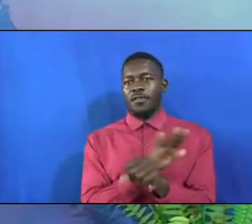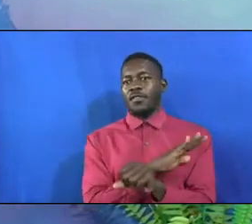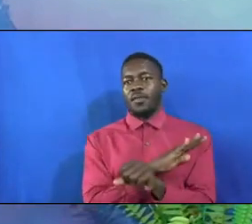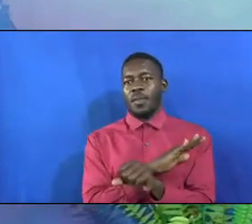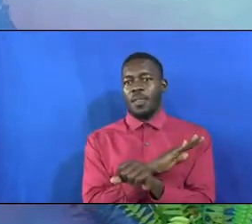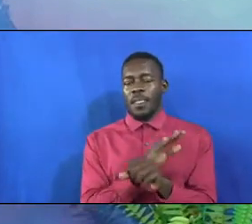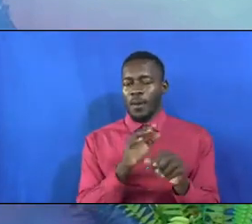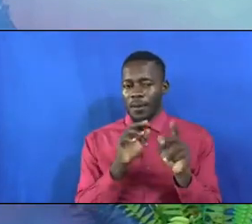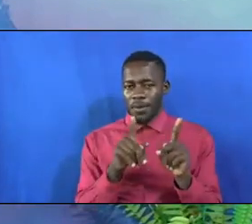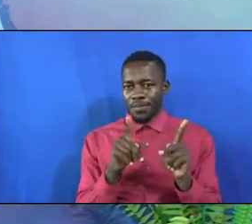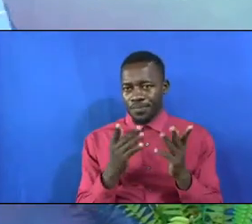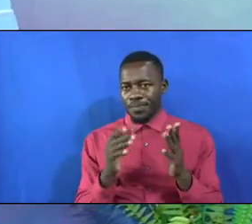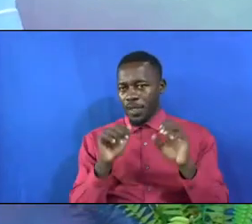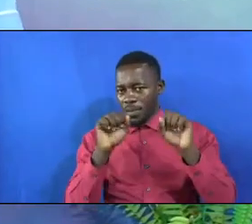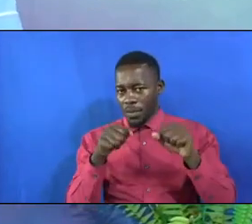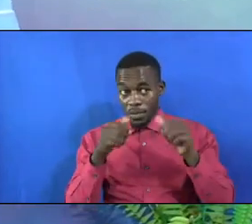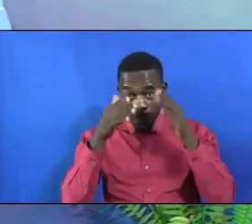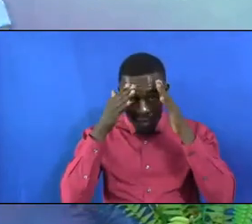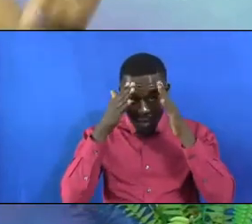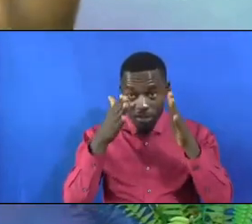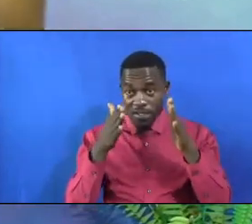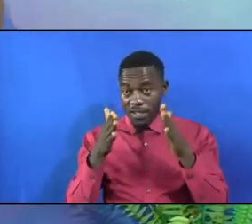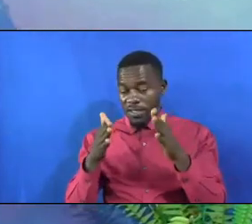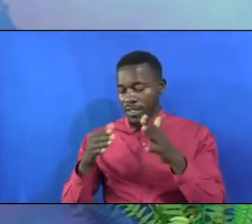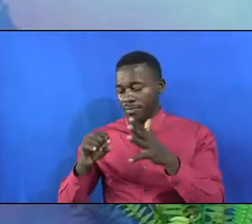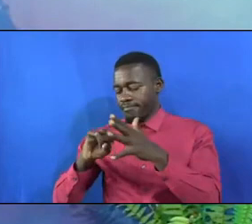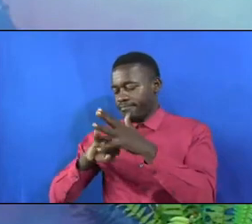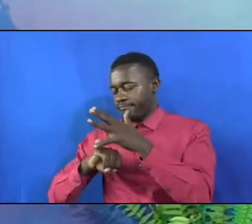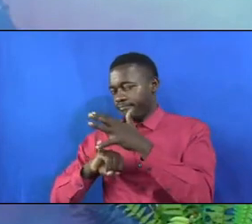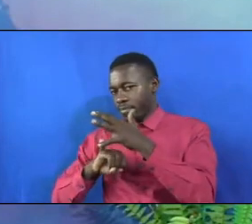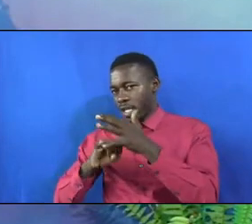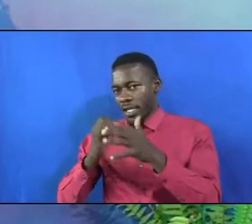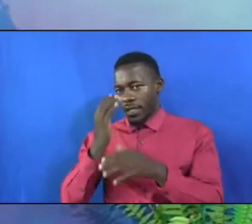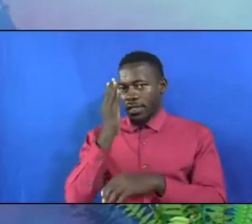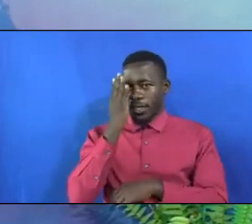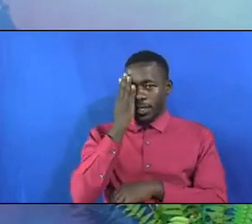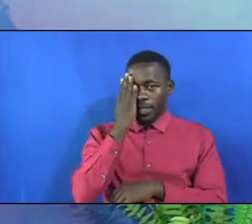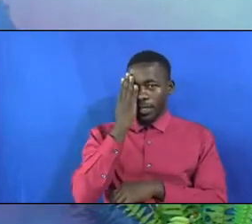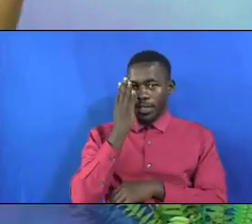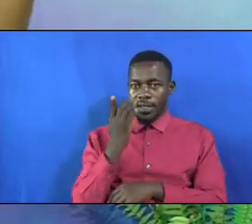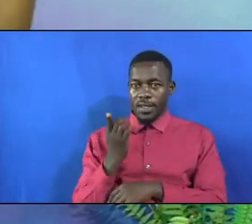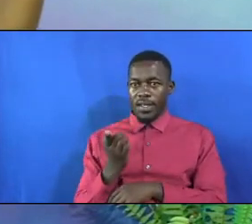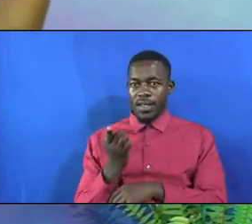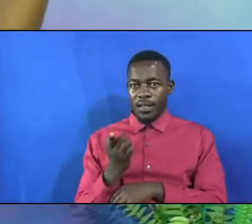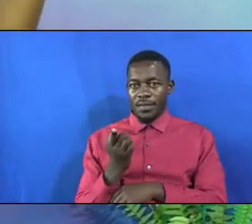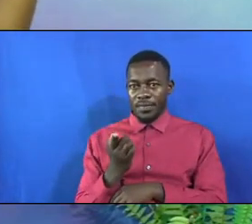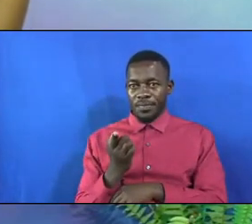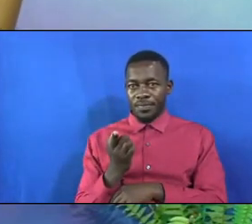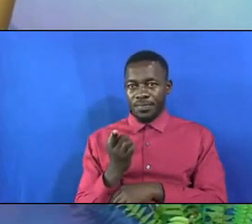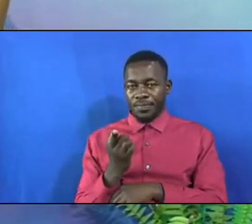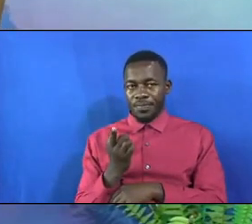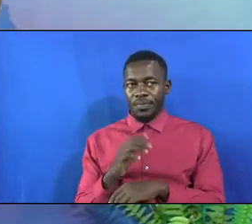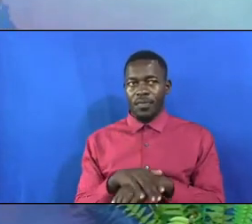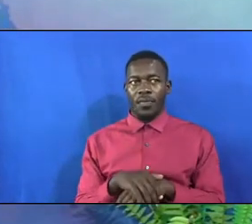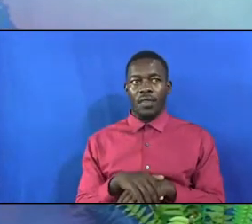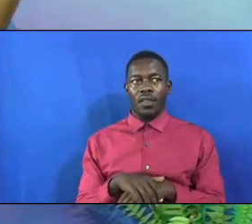in this book of Exodus chapter 1. Have you noticed how many verses these women have been